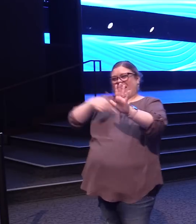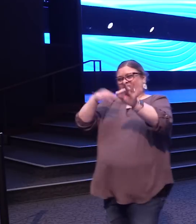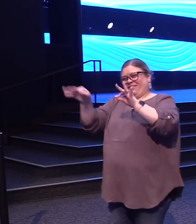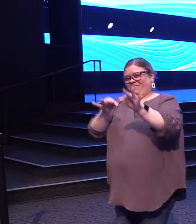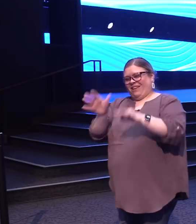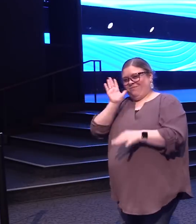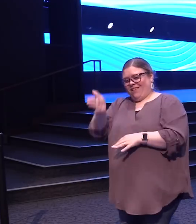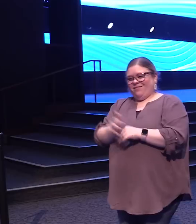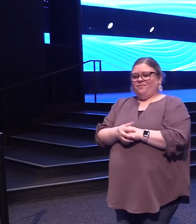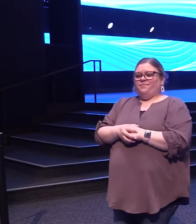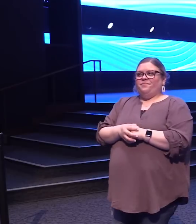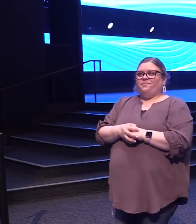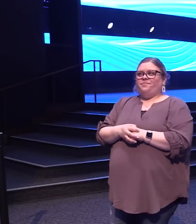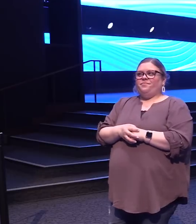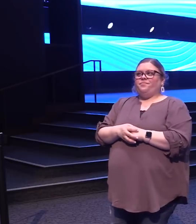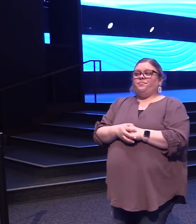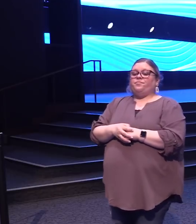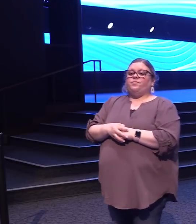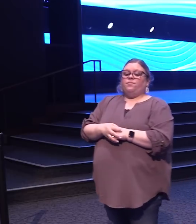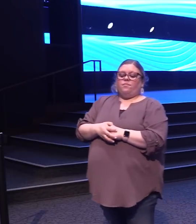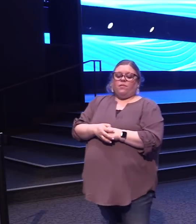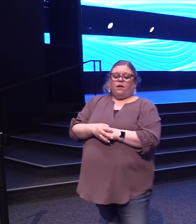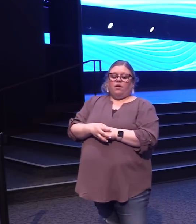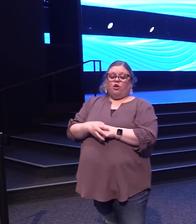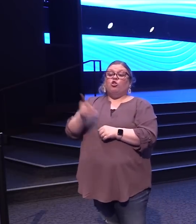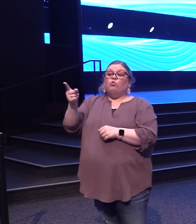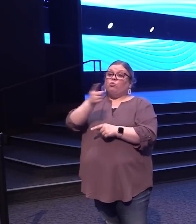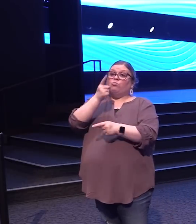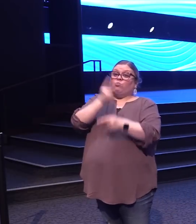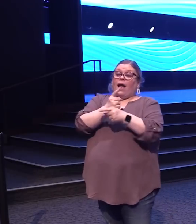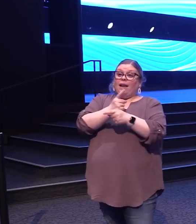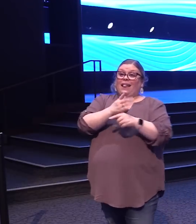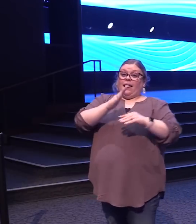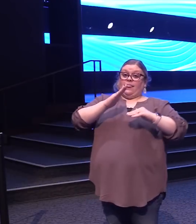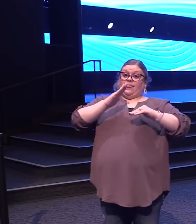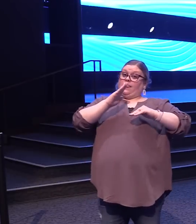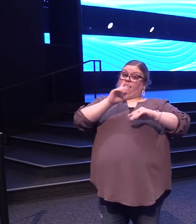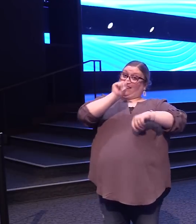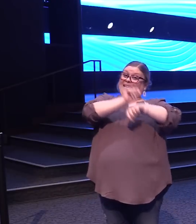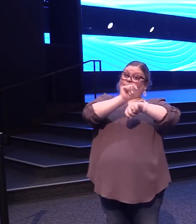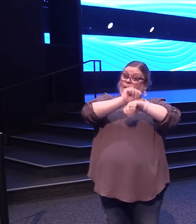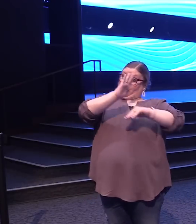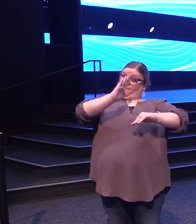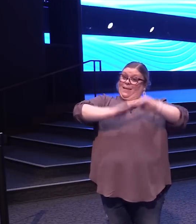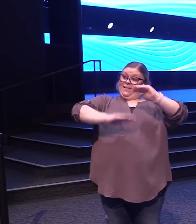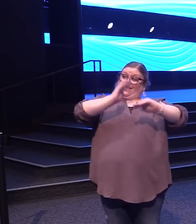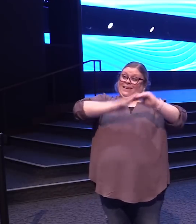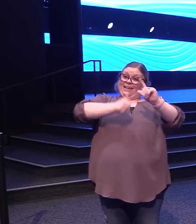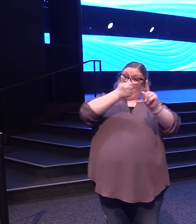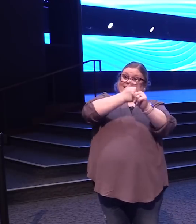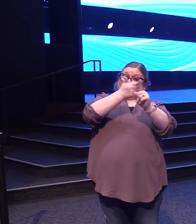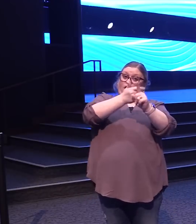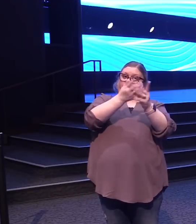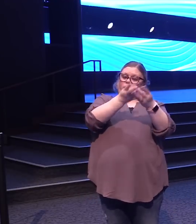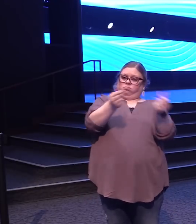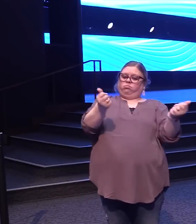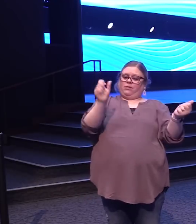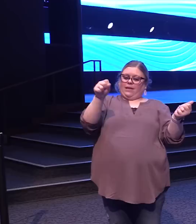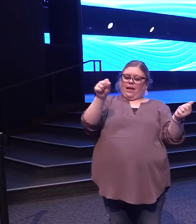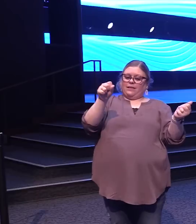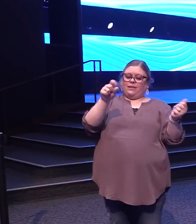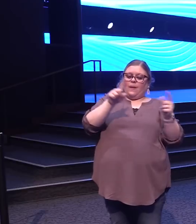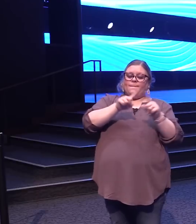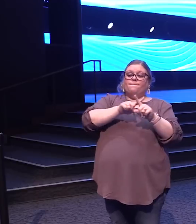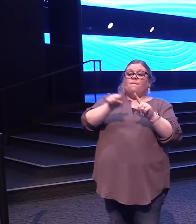you, because you are right in the fact that the building, the temple building, is no more, but you see,